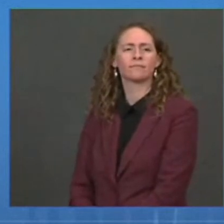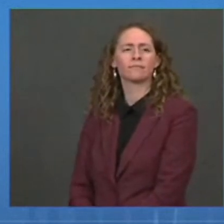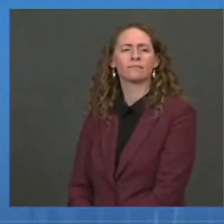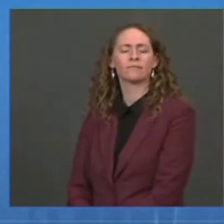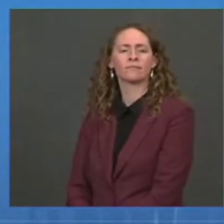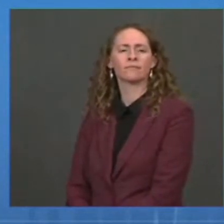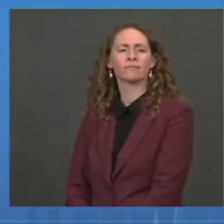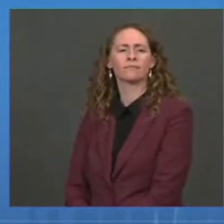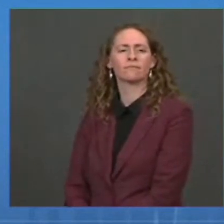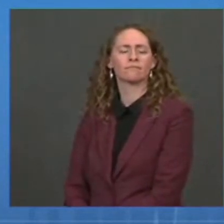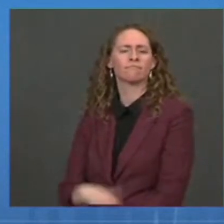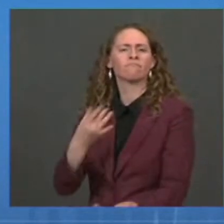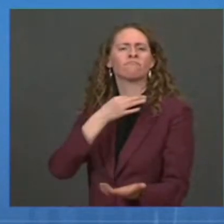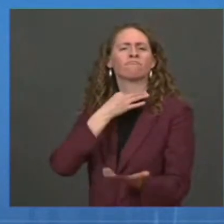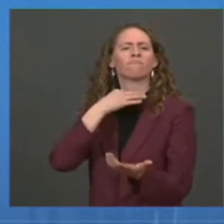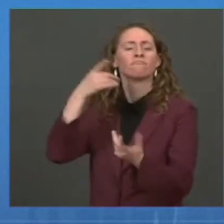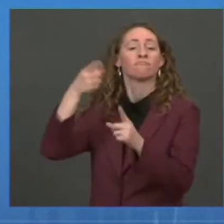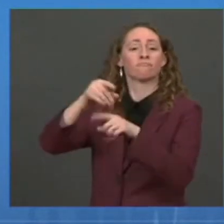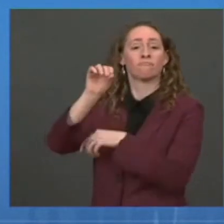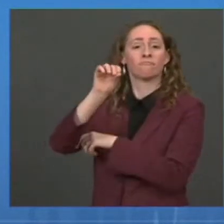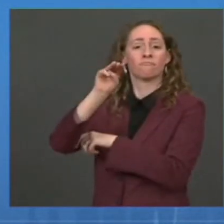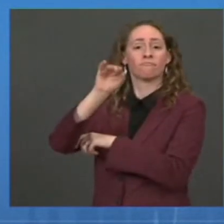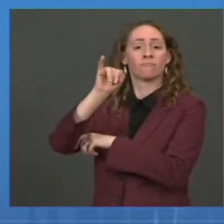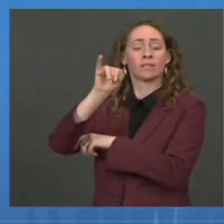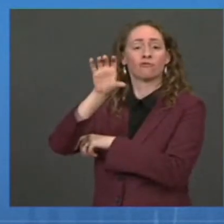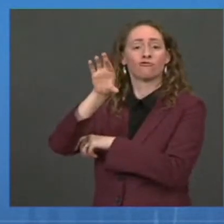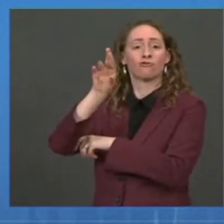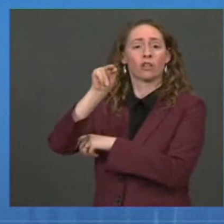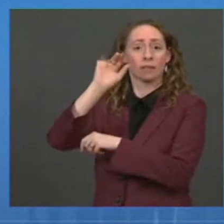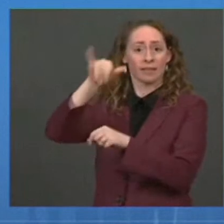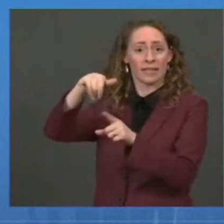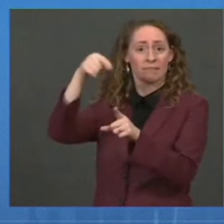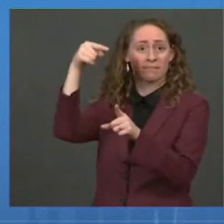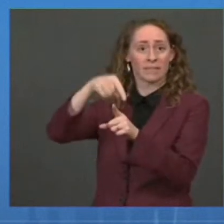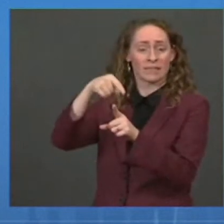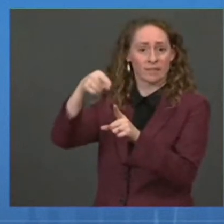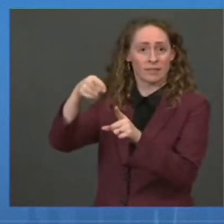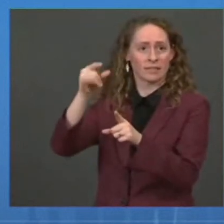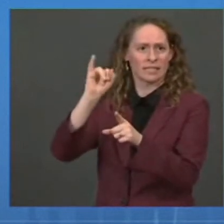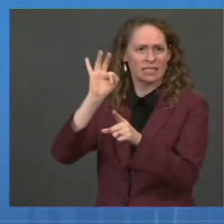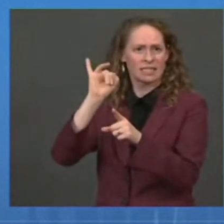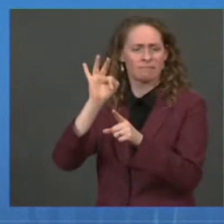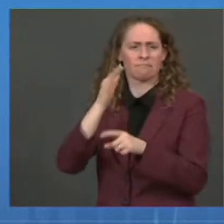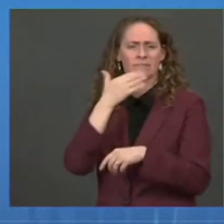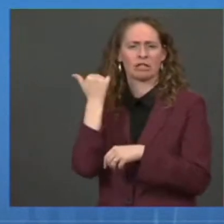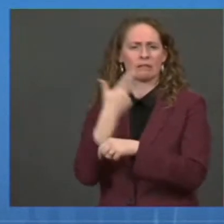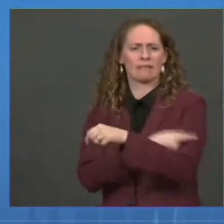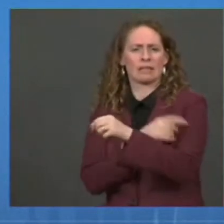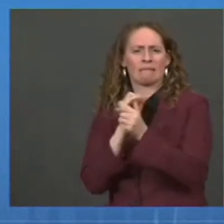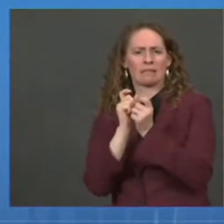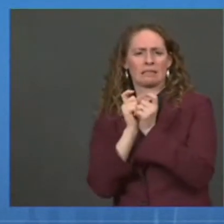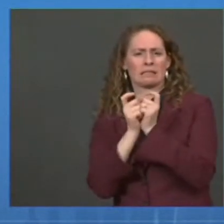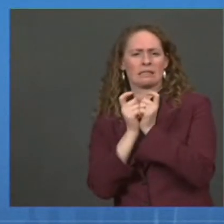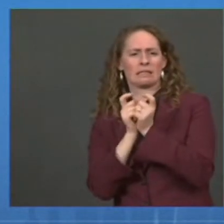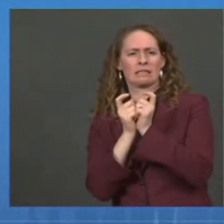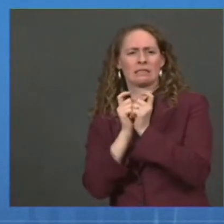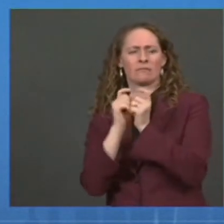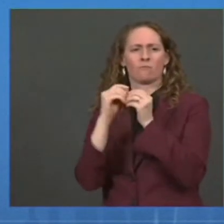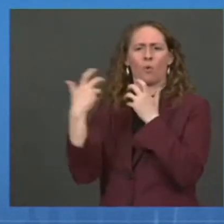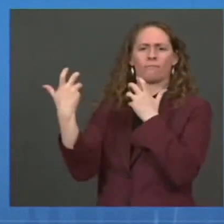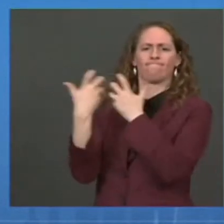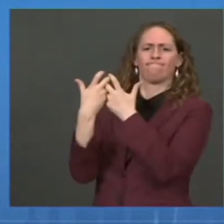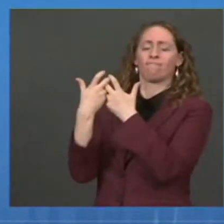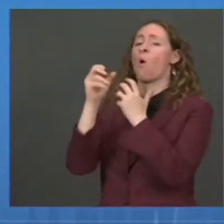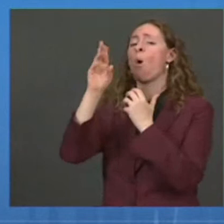to confer broader immunity toward potential multiple variants? And how would that be decided? Would it be similar to flu